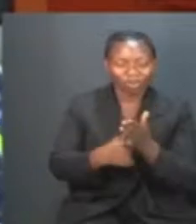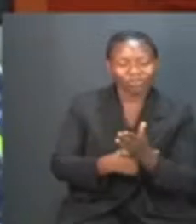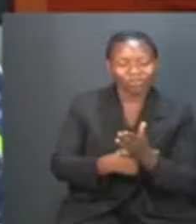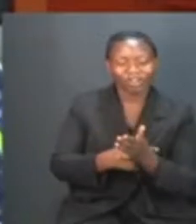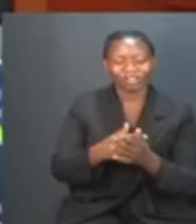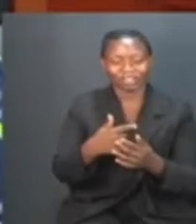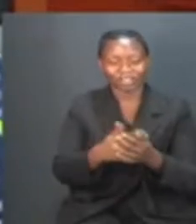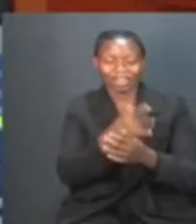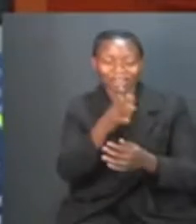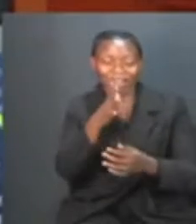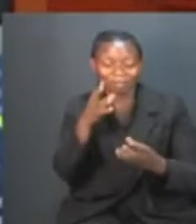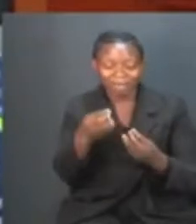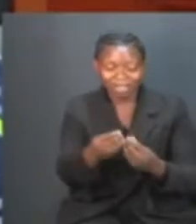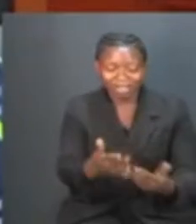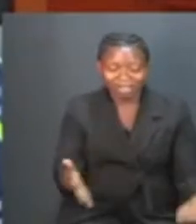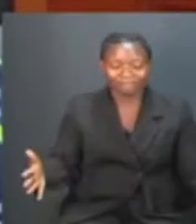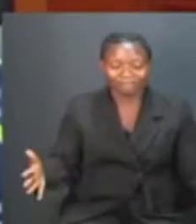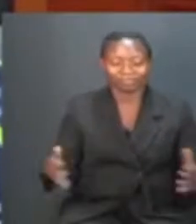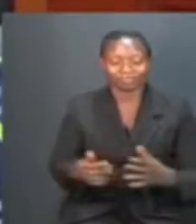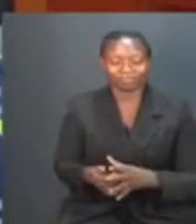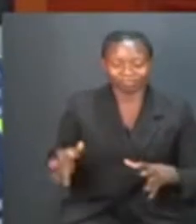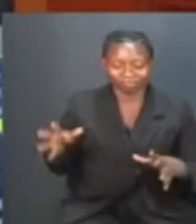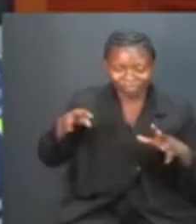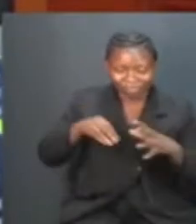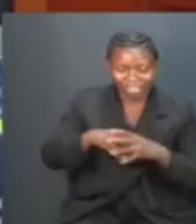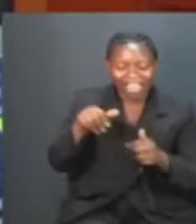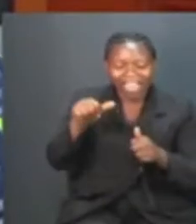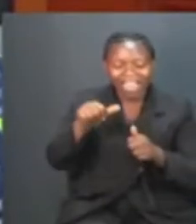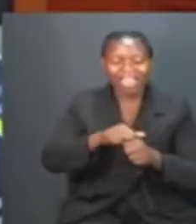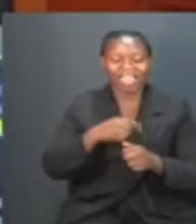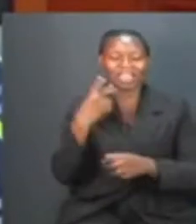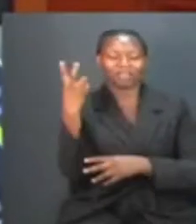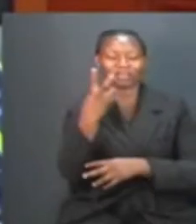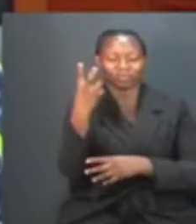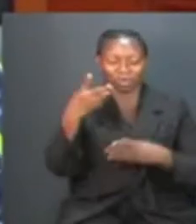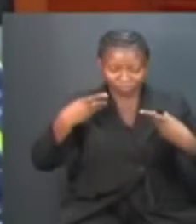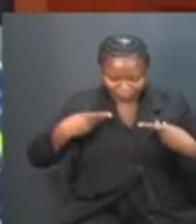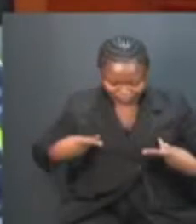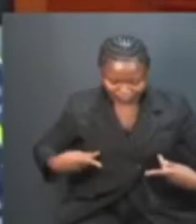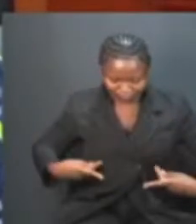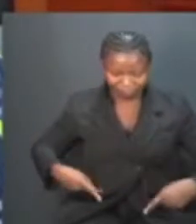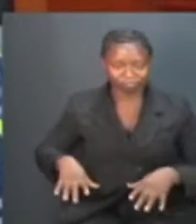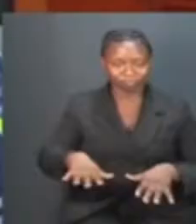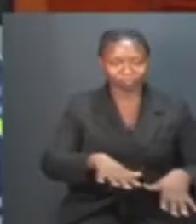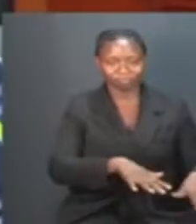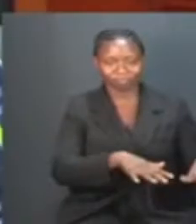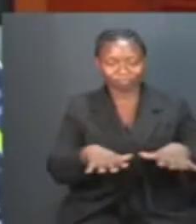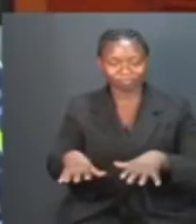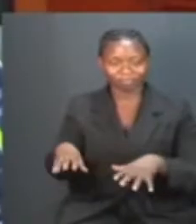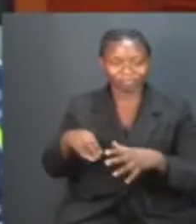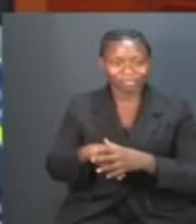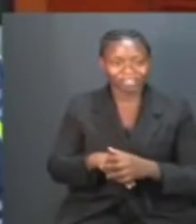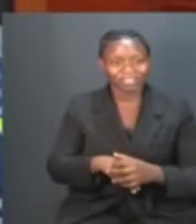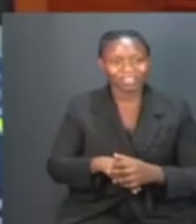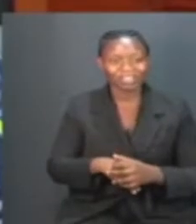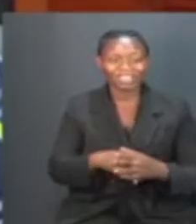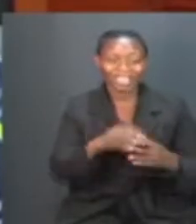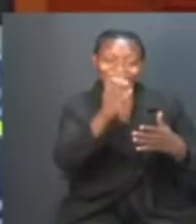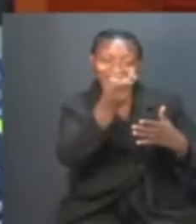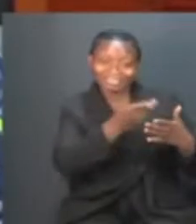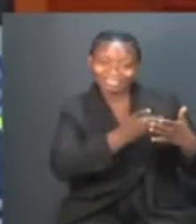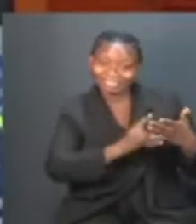motherland to dedicate every Wednesday to wearing Fugu in its various forms and